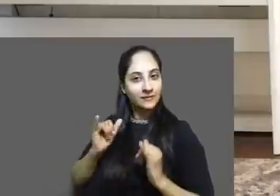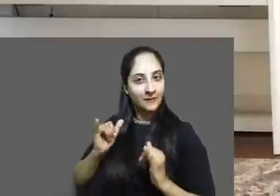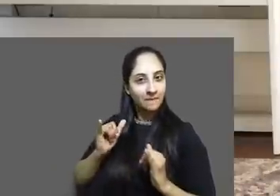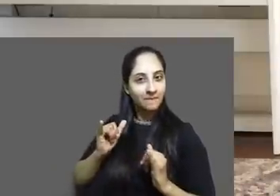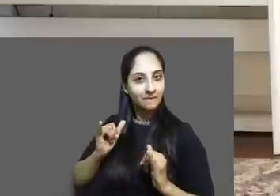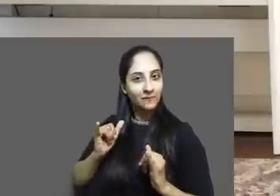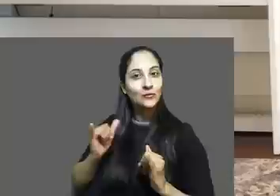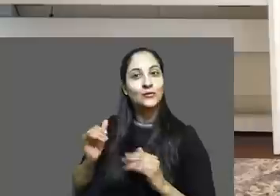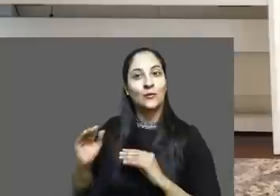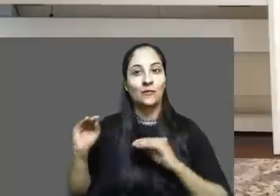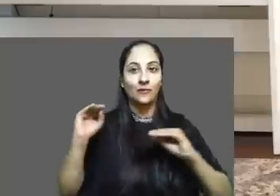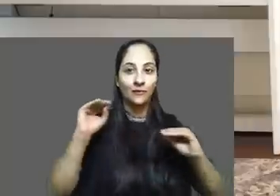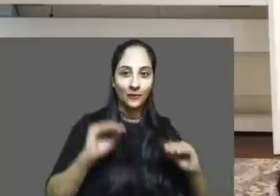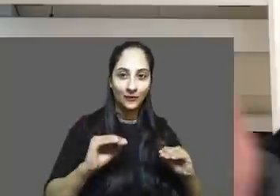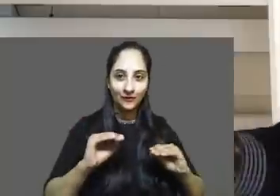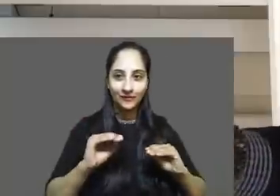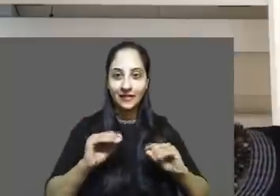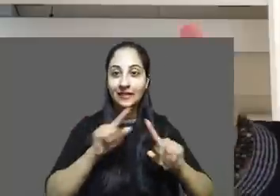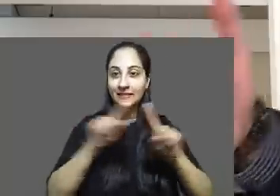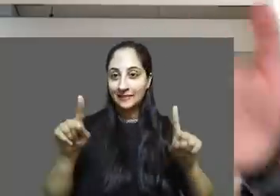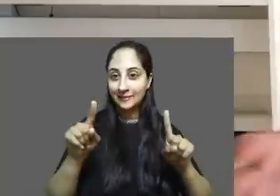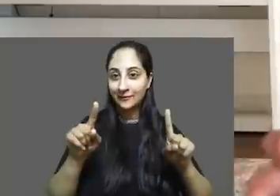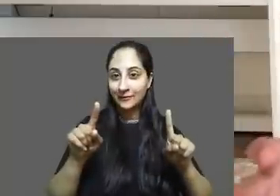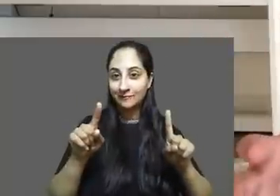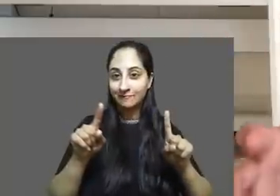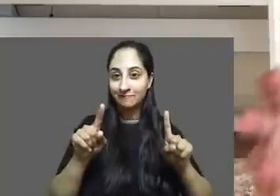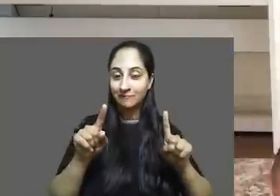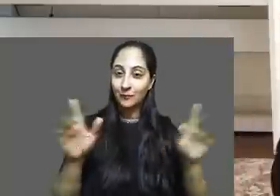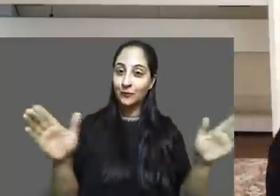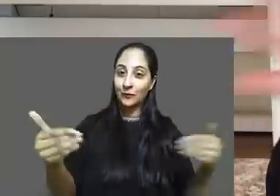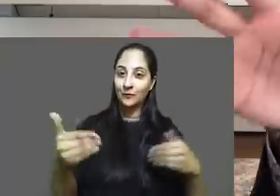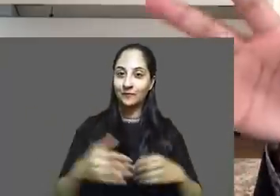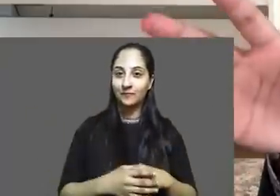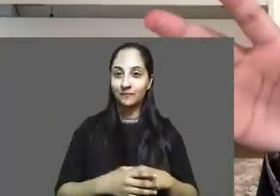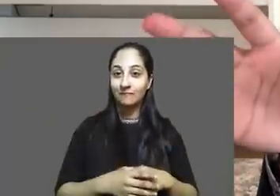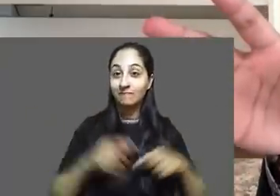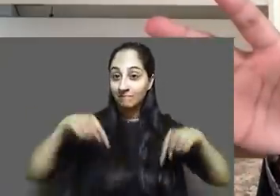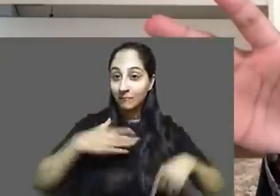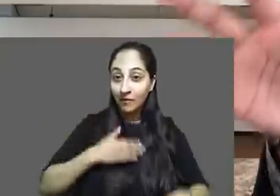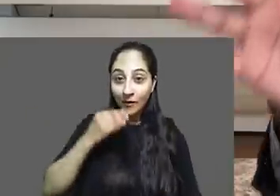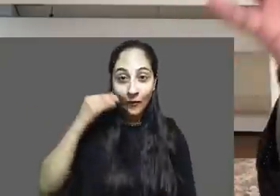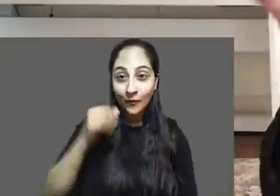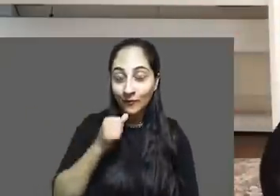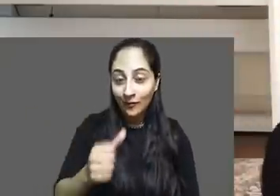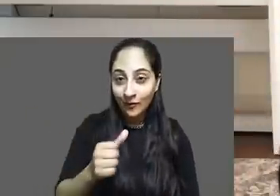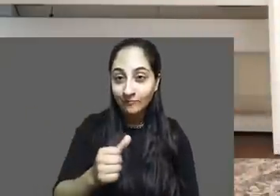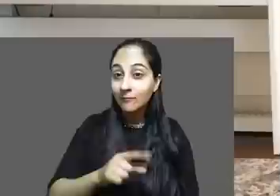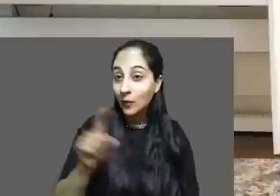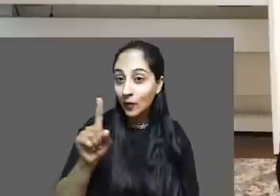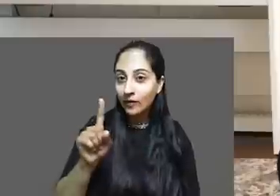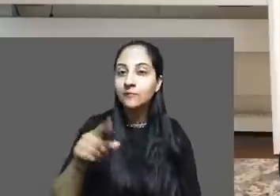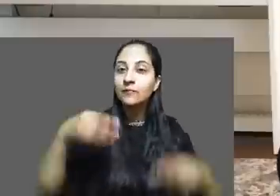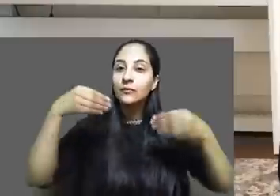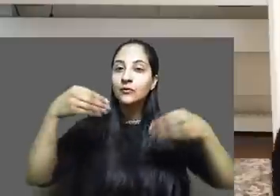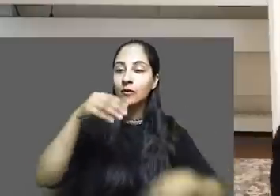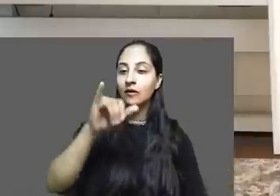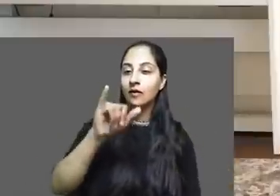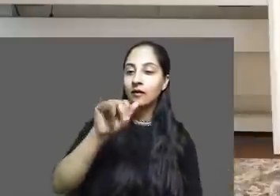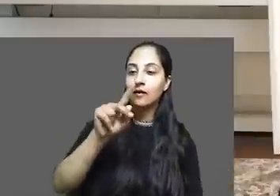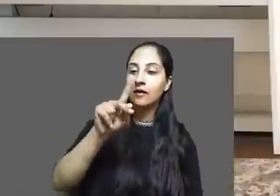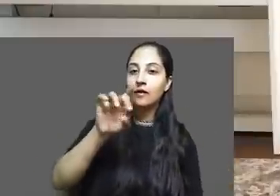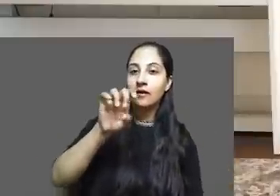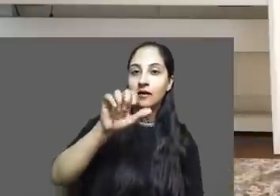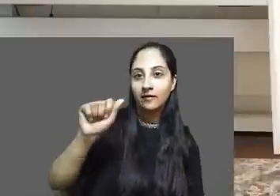to compete with him, I am sitting in a different part of my house. In fact, this is not even my house. I am sitting in a corner